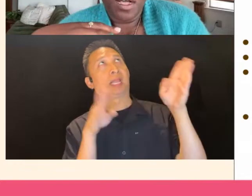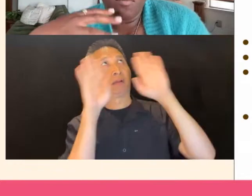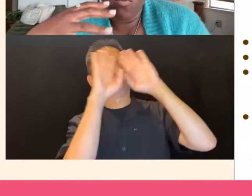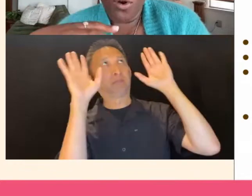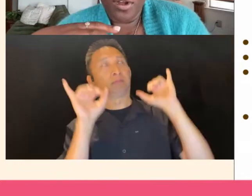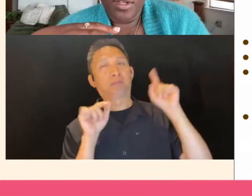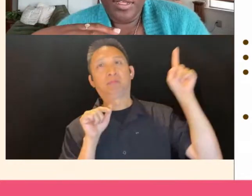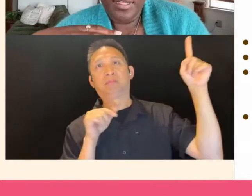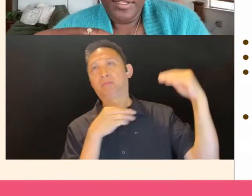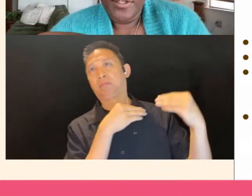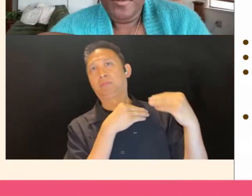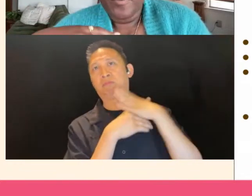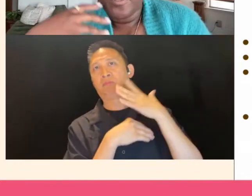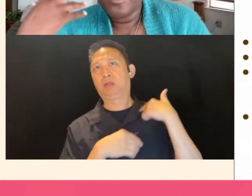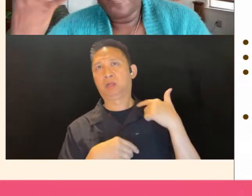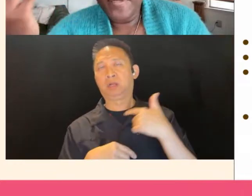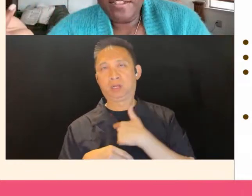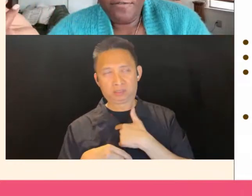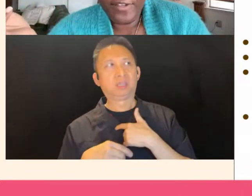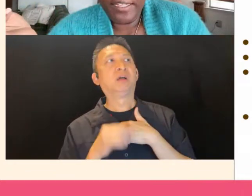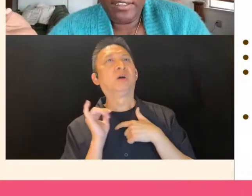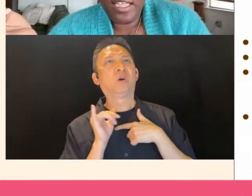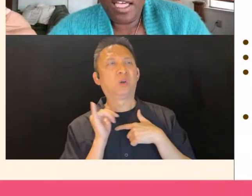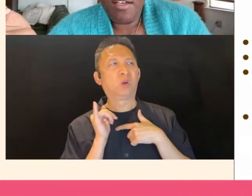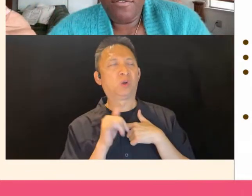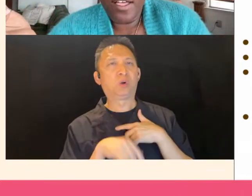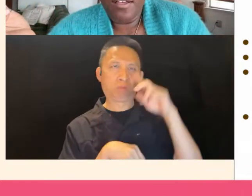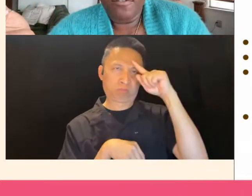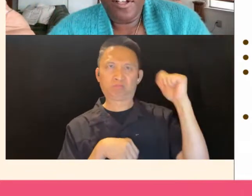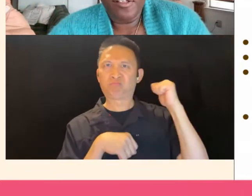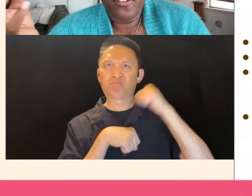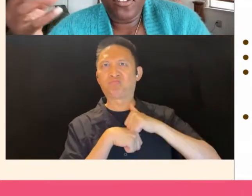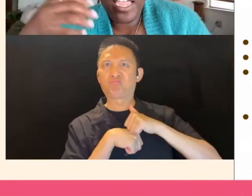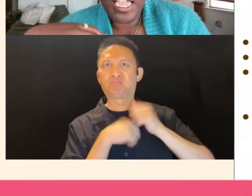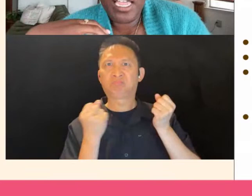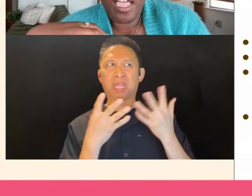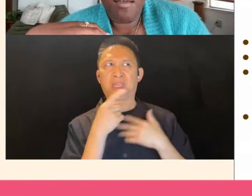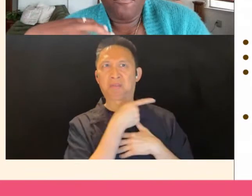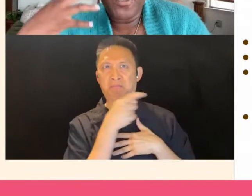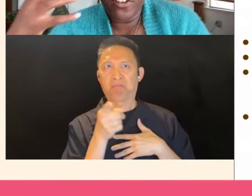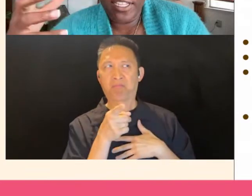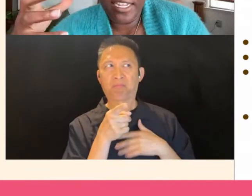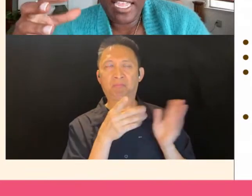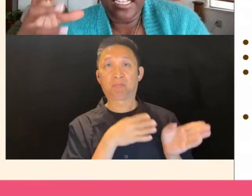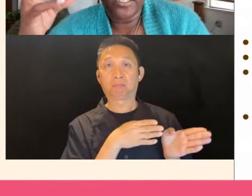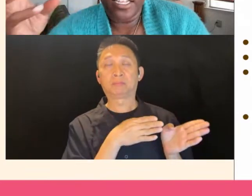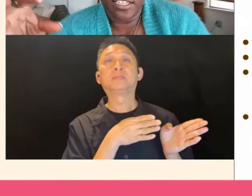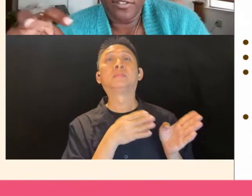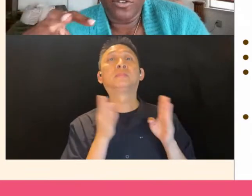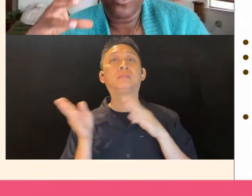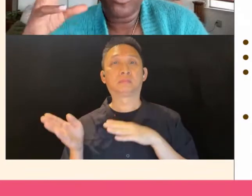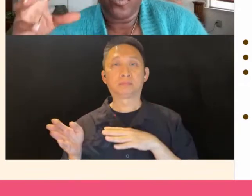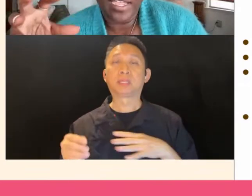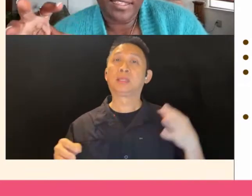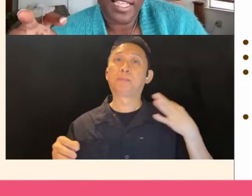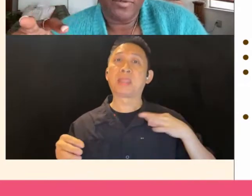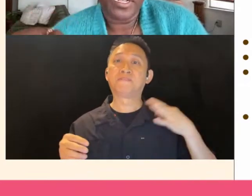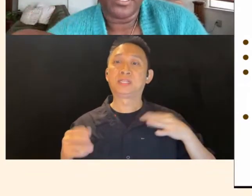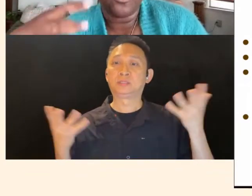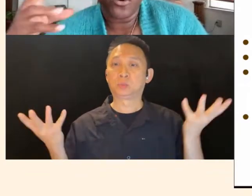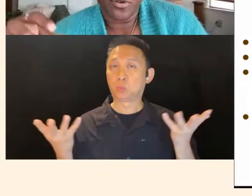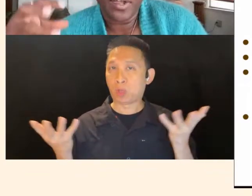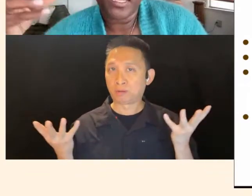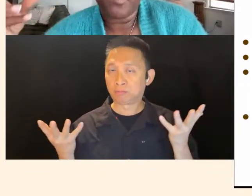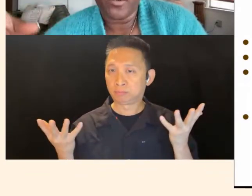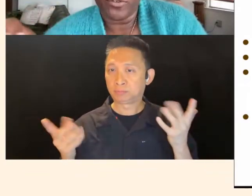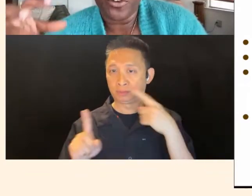conventional work. The benefits of staying vigilant and attentive to these ways that we